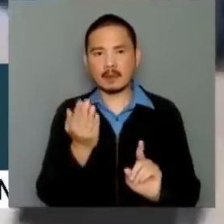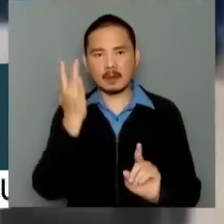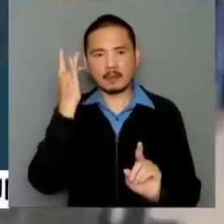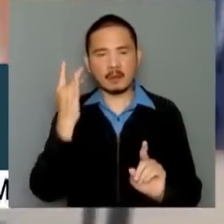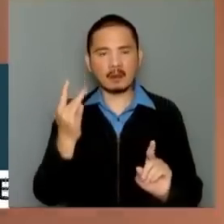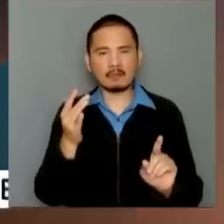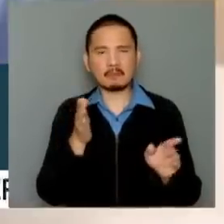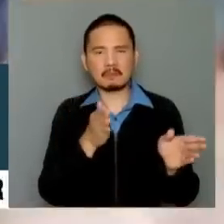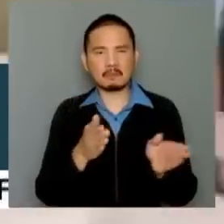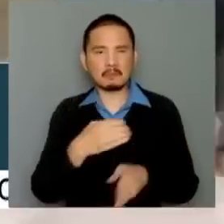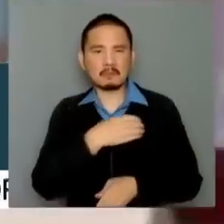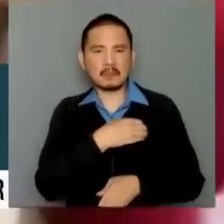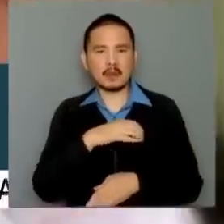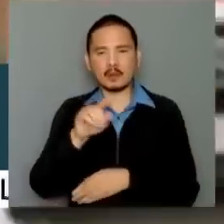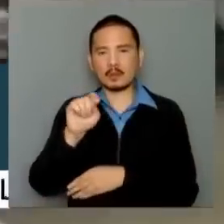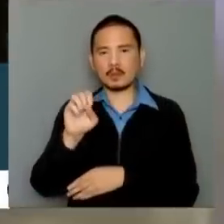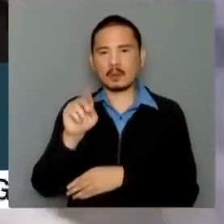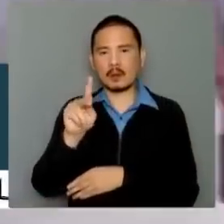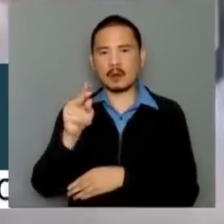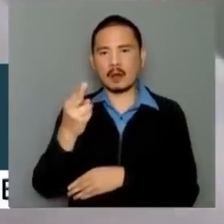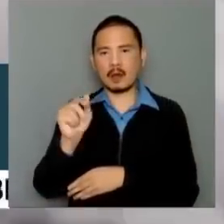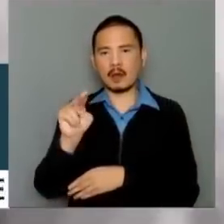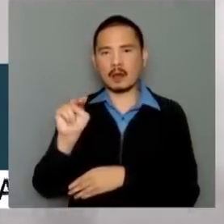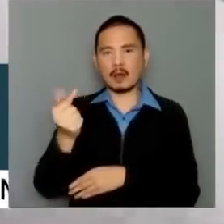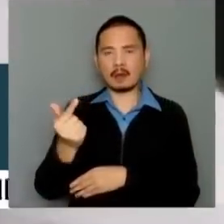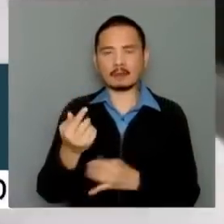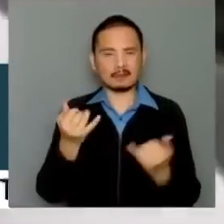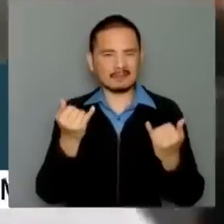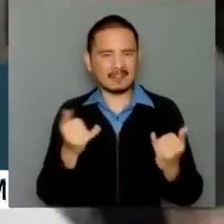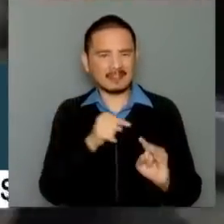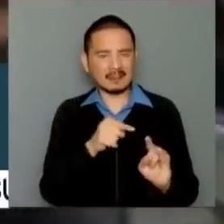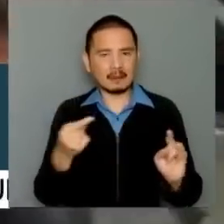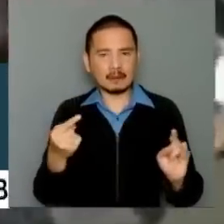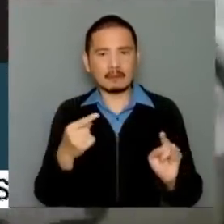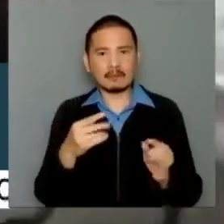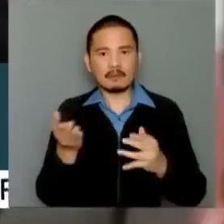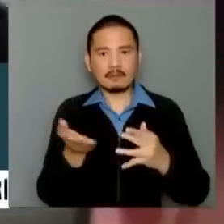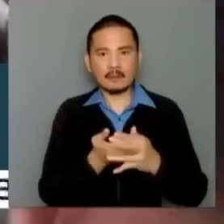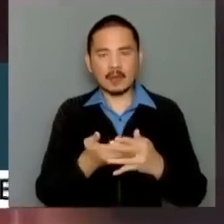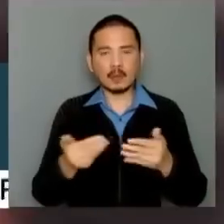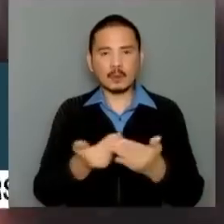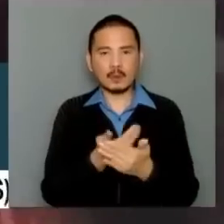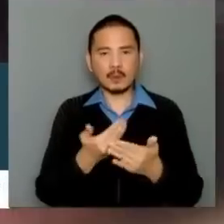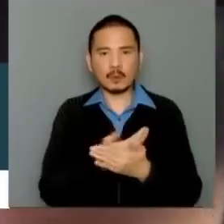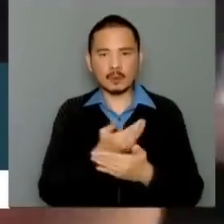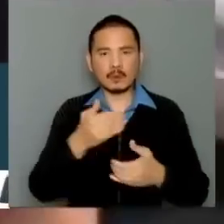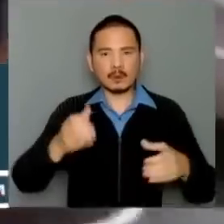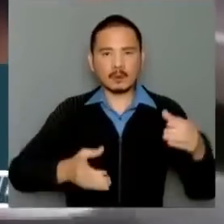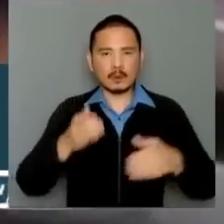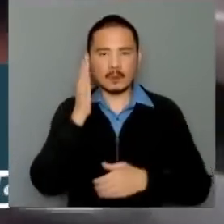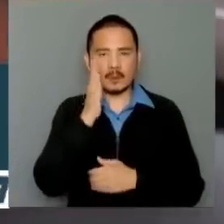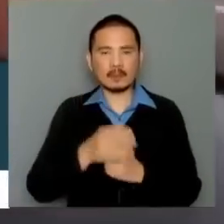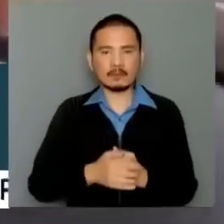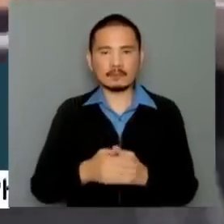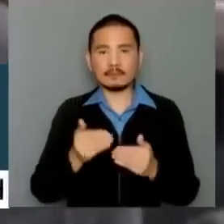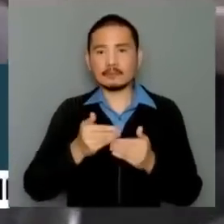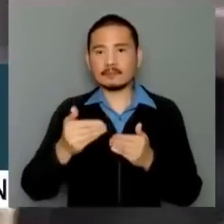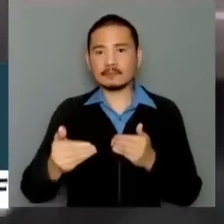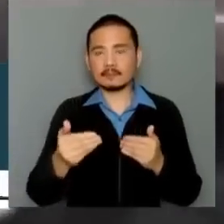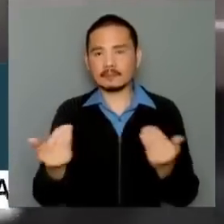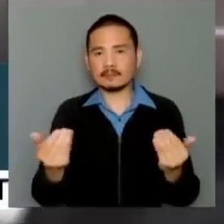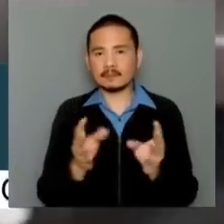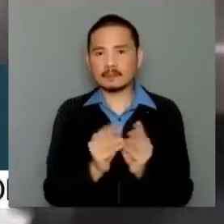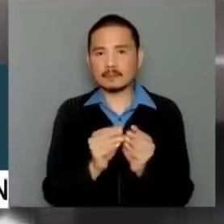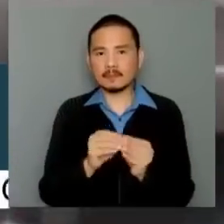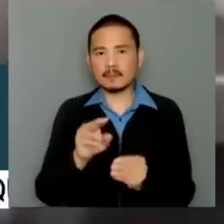defense panel is planning to file another bail petition after Ragos finishes testimony. The next hearing is scheduled on November 25.